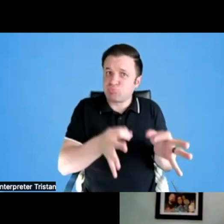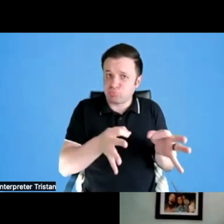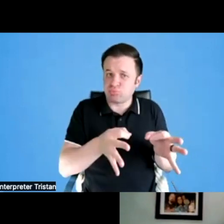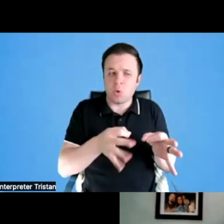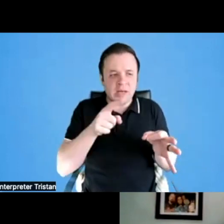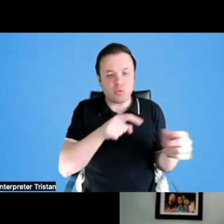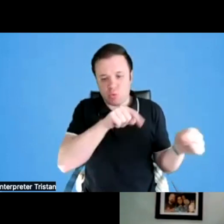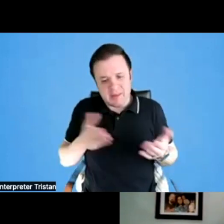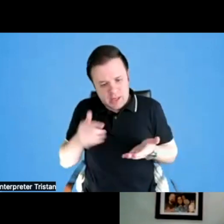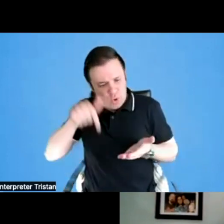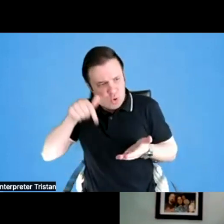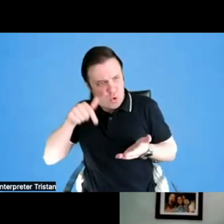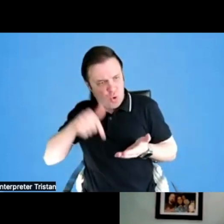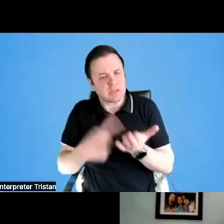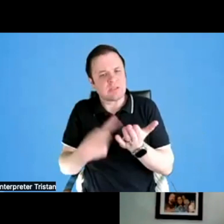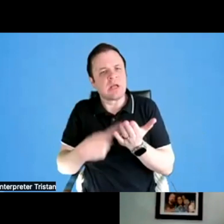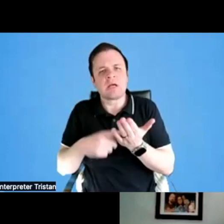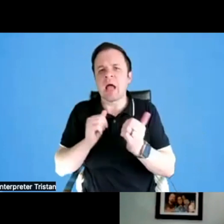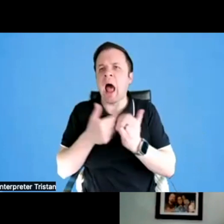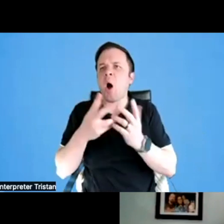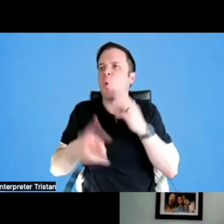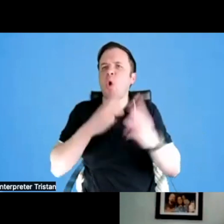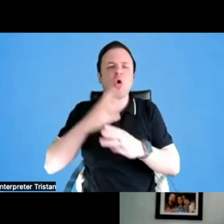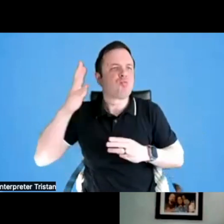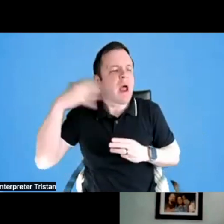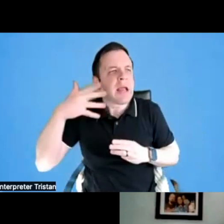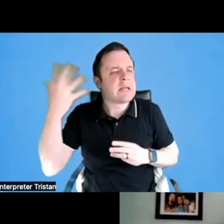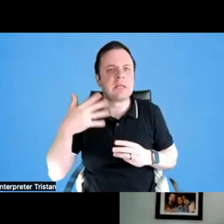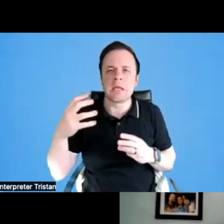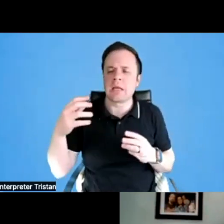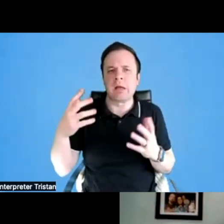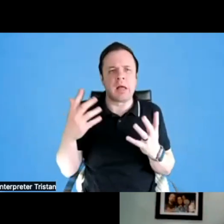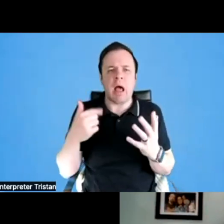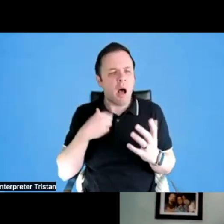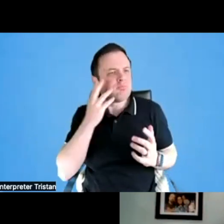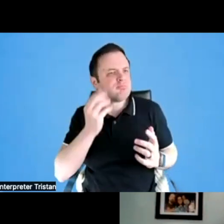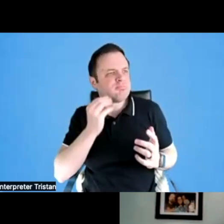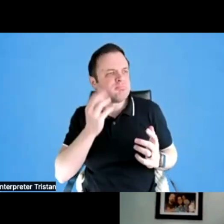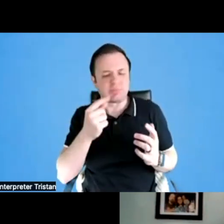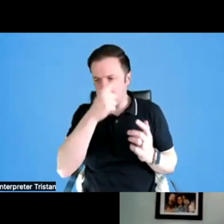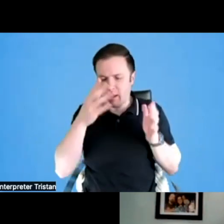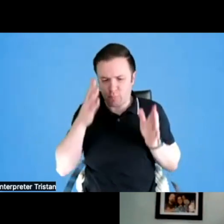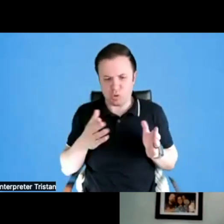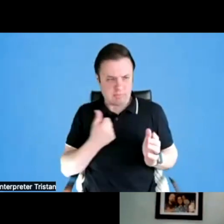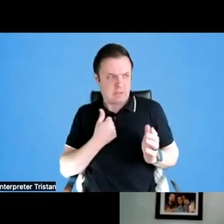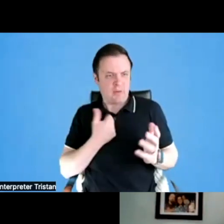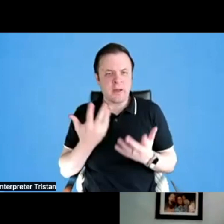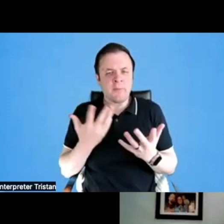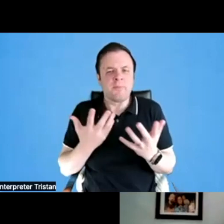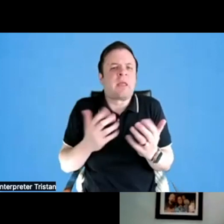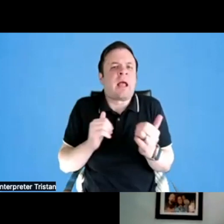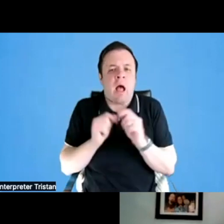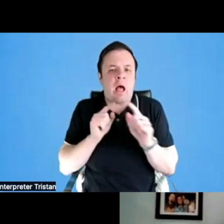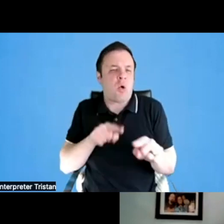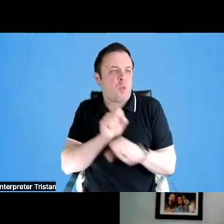talk about how big and crazy the world is, and what I might be experiencing as a Black person coming to work